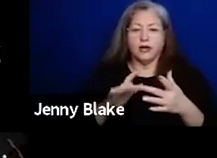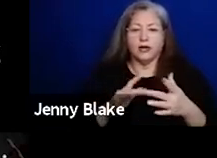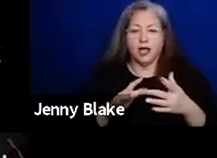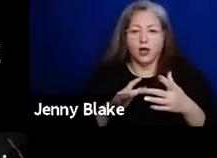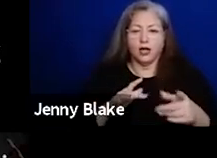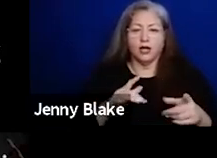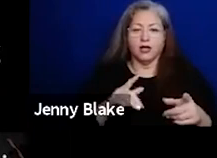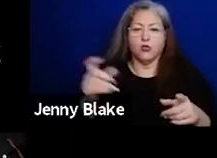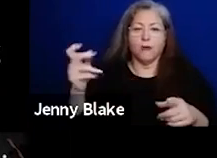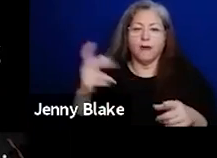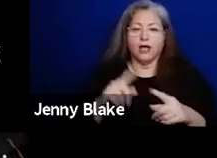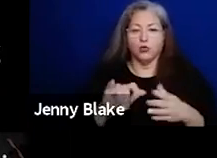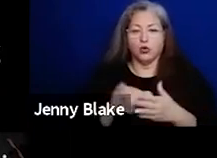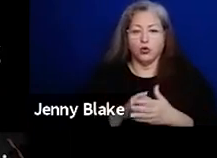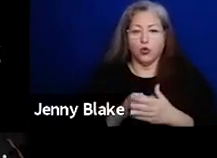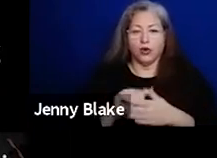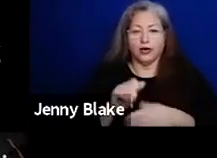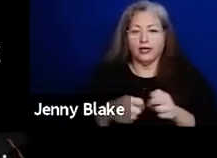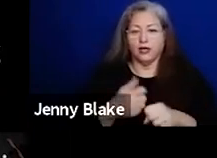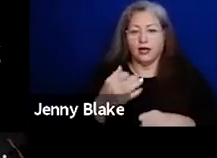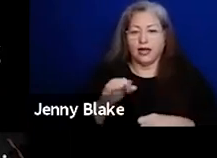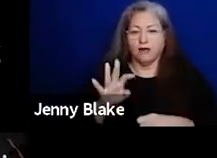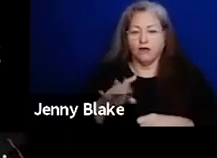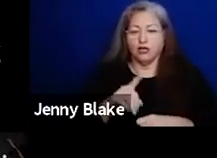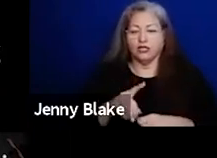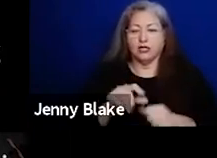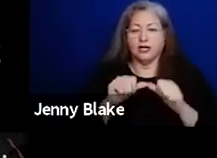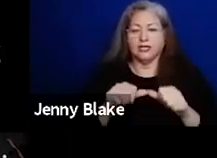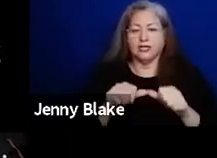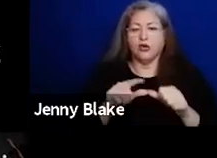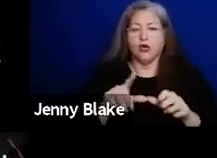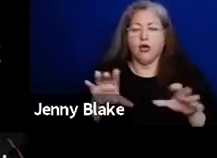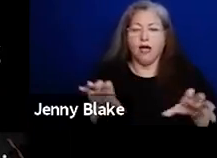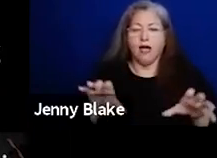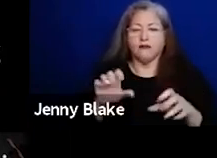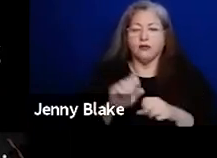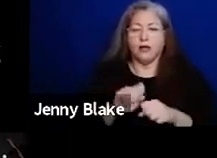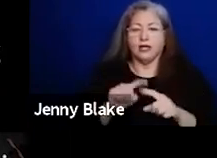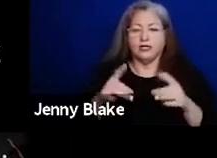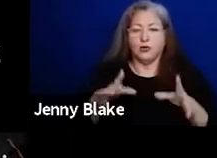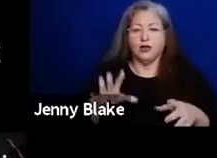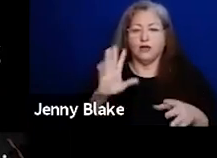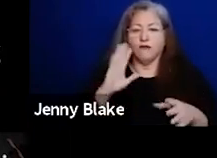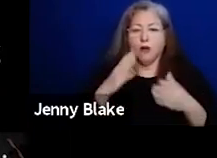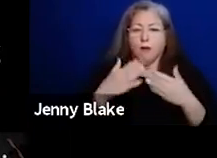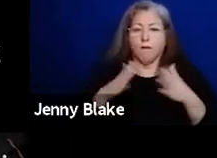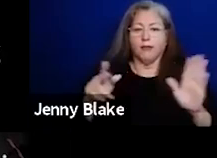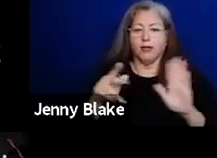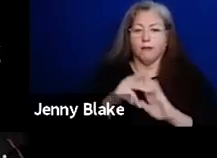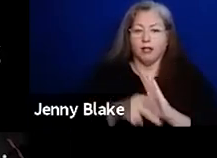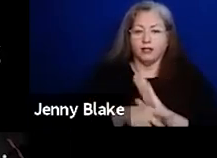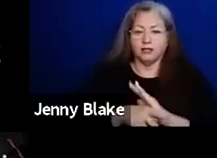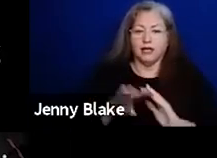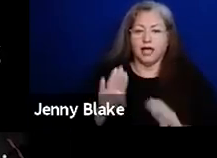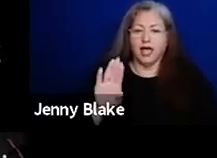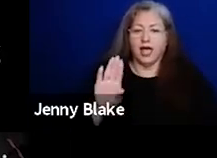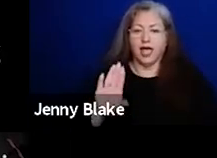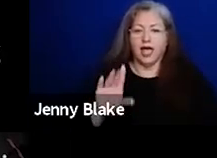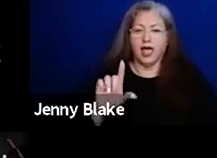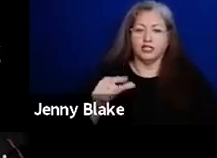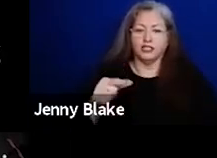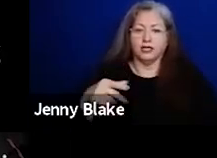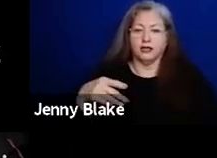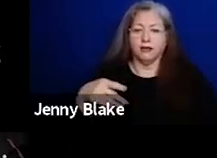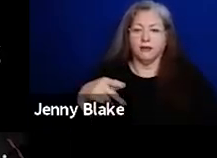to New York in 1994, where she continued her activist work as director of public policy for the LGBT